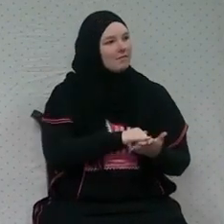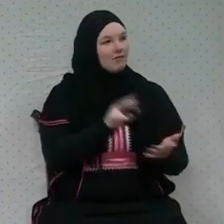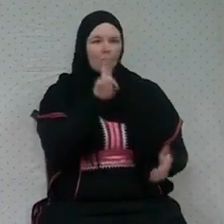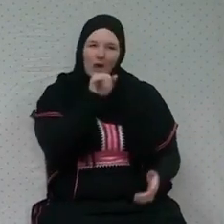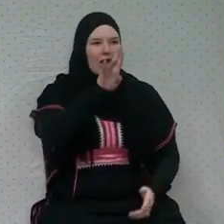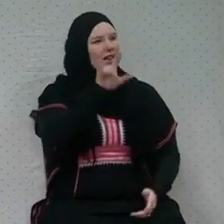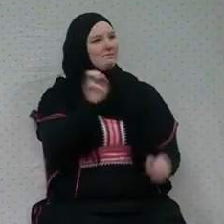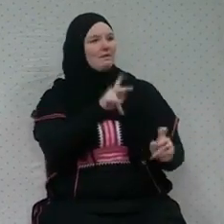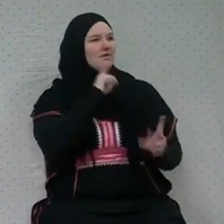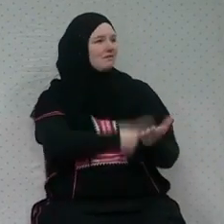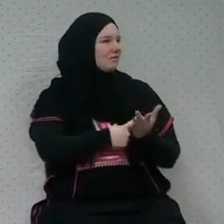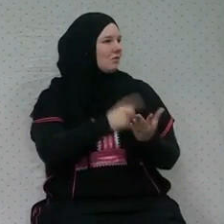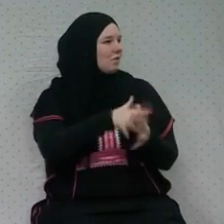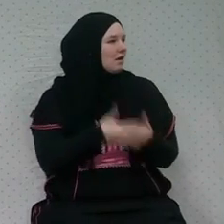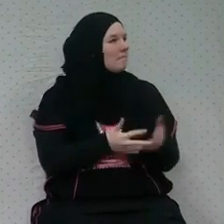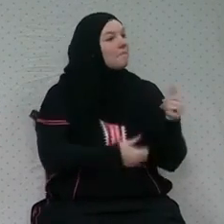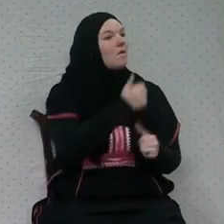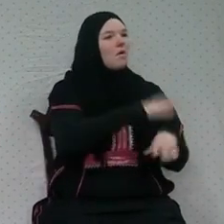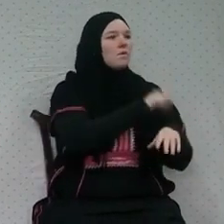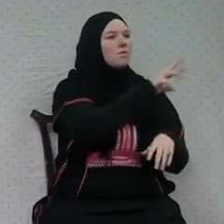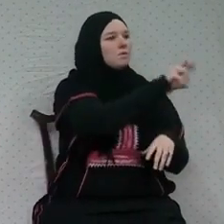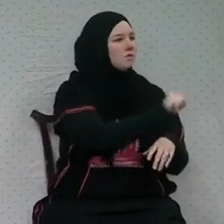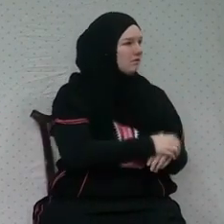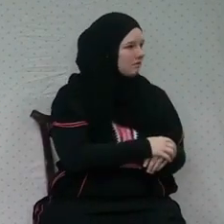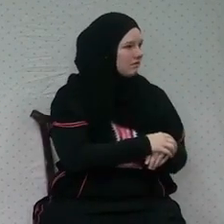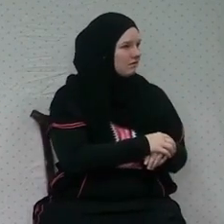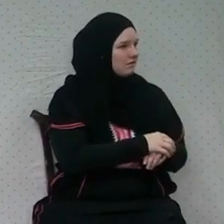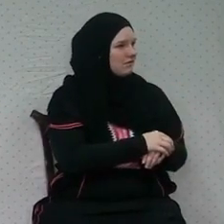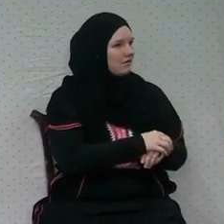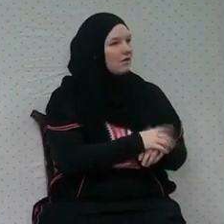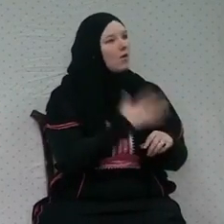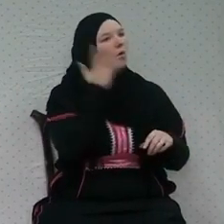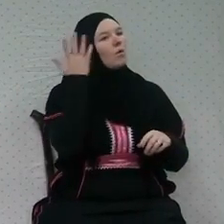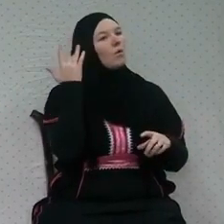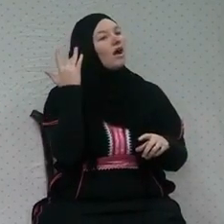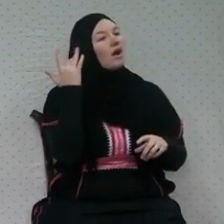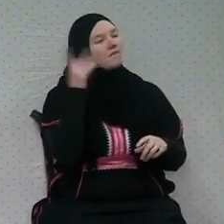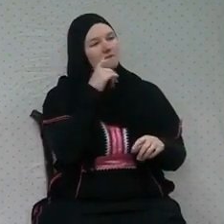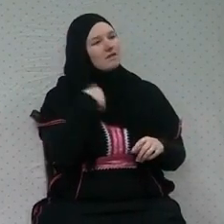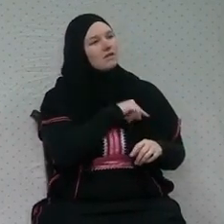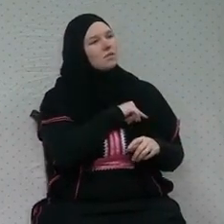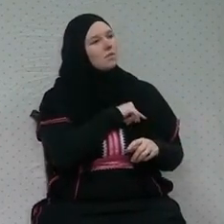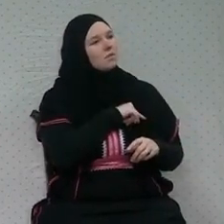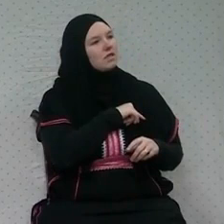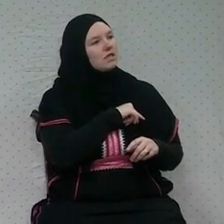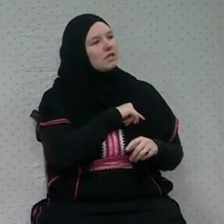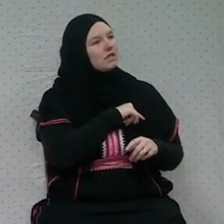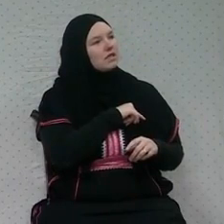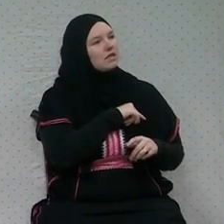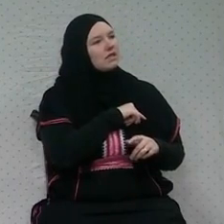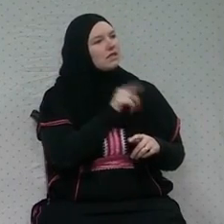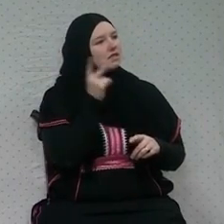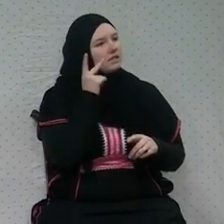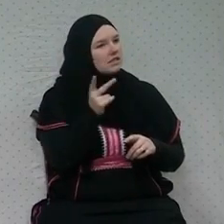consider. This is what we need to do. Why? Because we pass by the Quran cursory